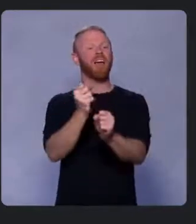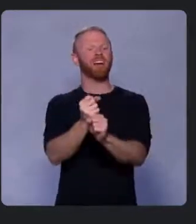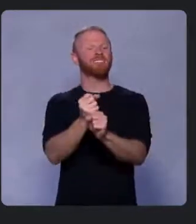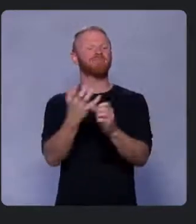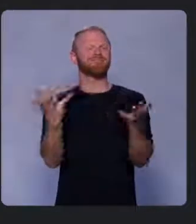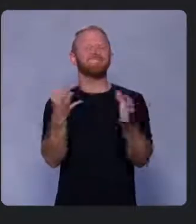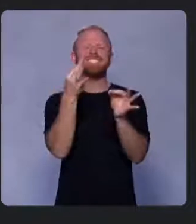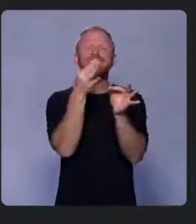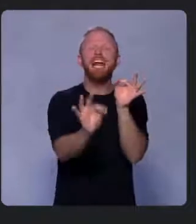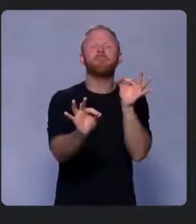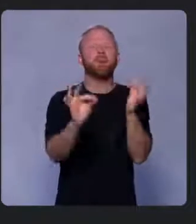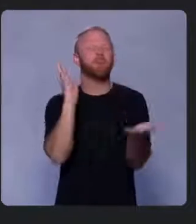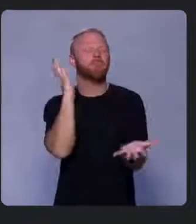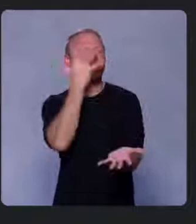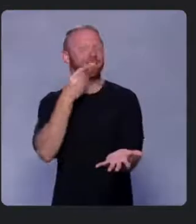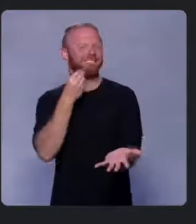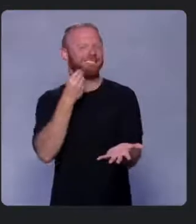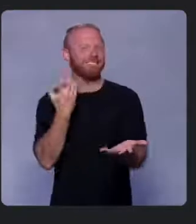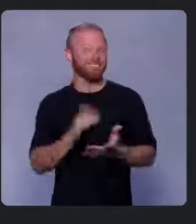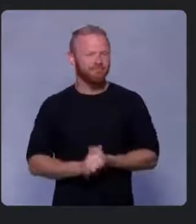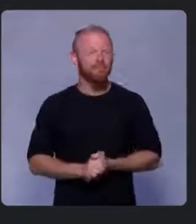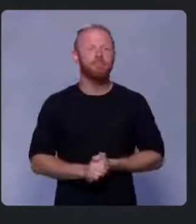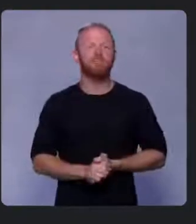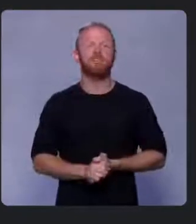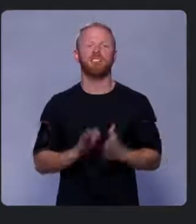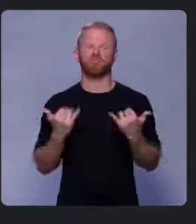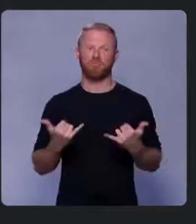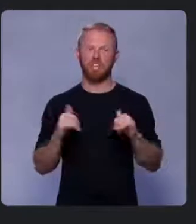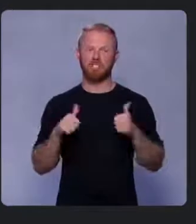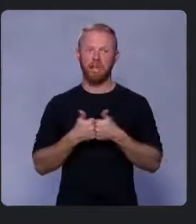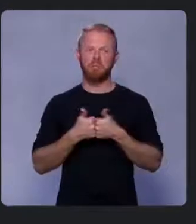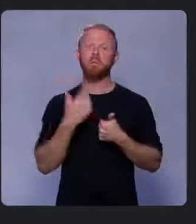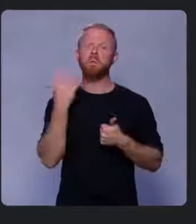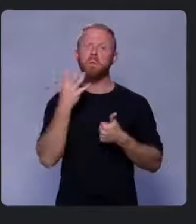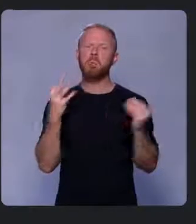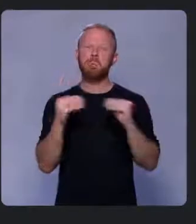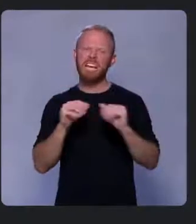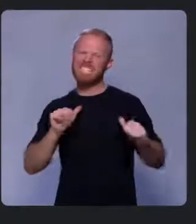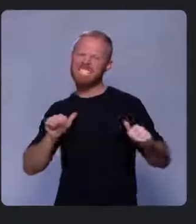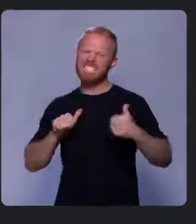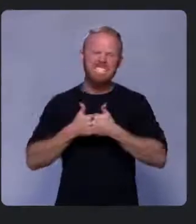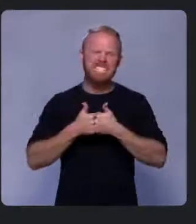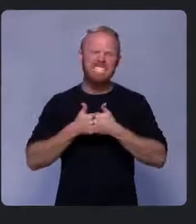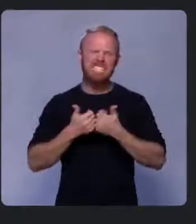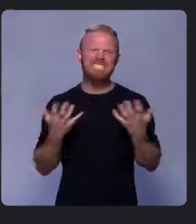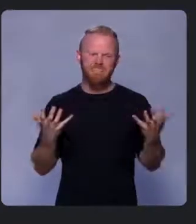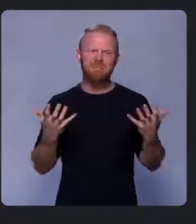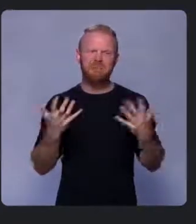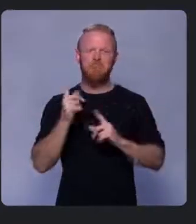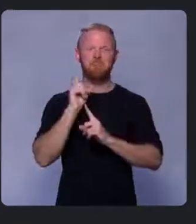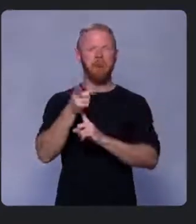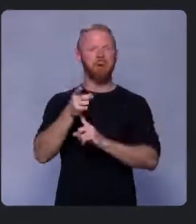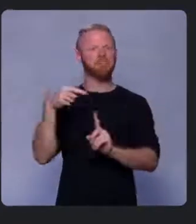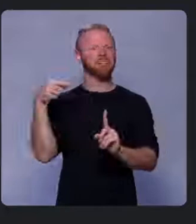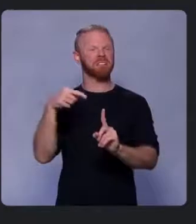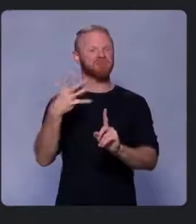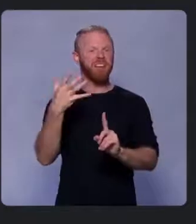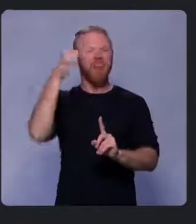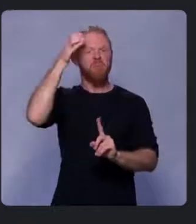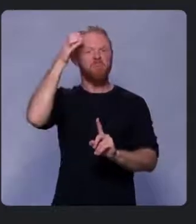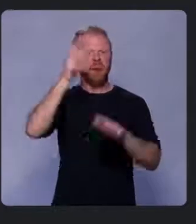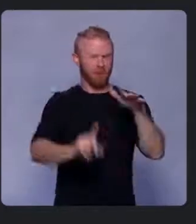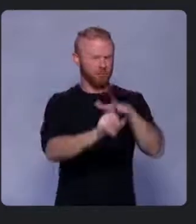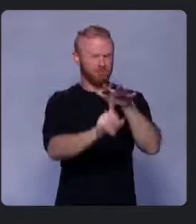beautifully. But today, the challenge is even bigger. Now we're at a moment where computers are showing up